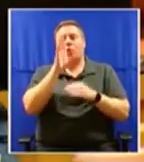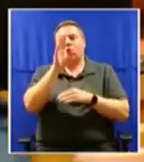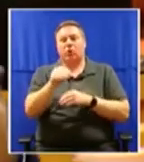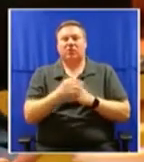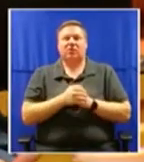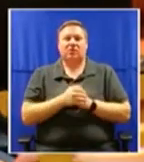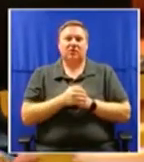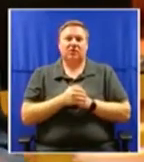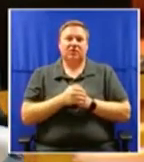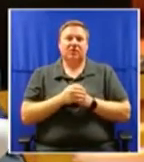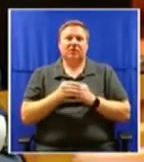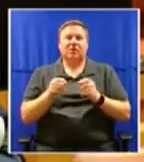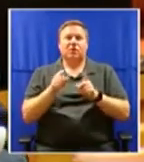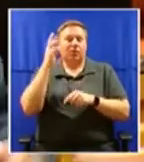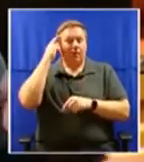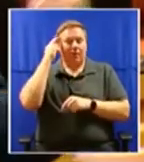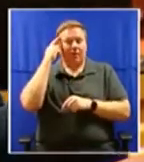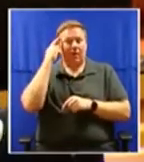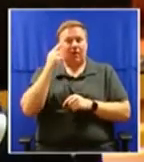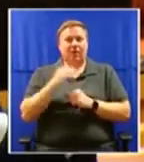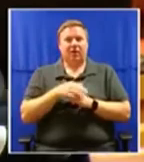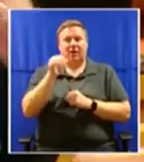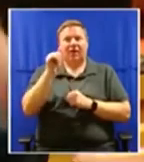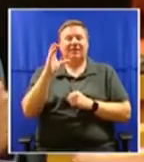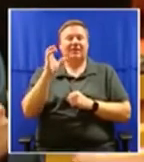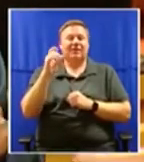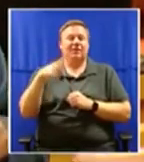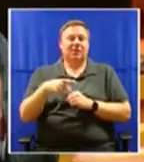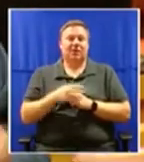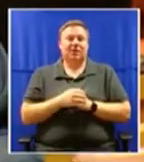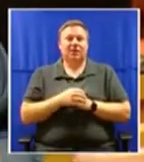And remember, a word of advice from the ACDP,